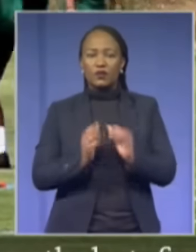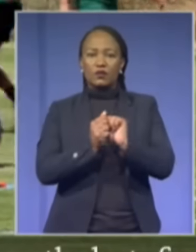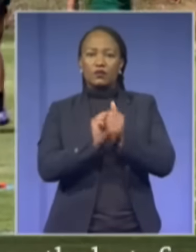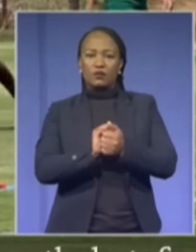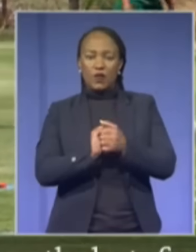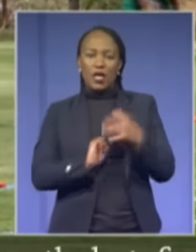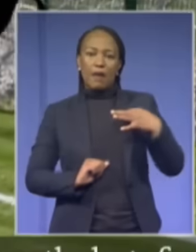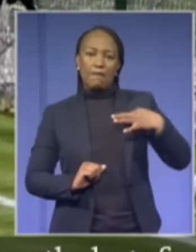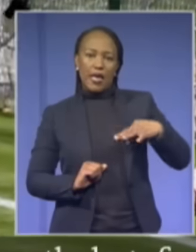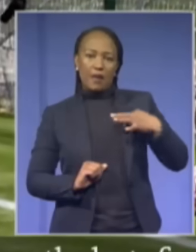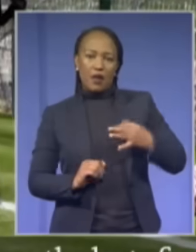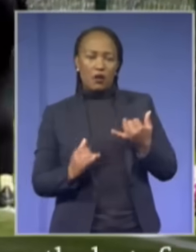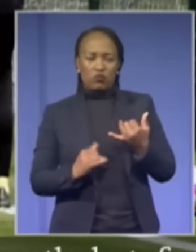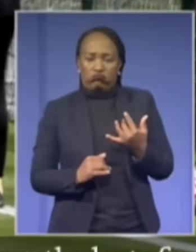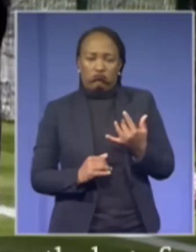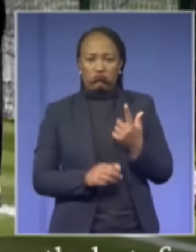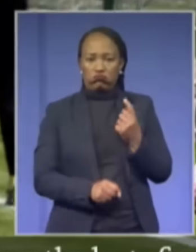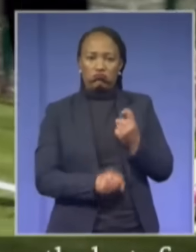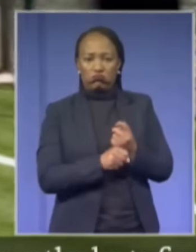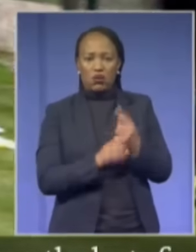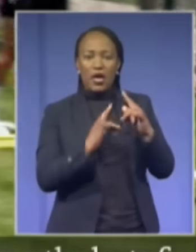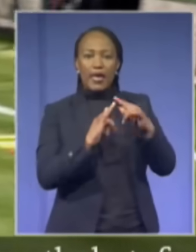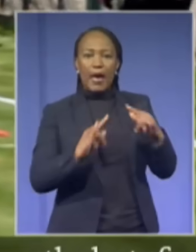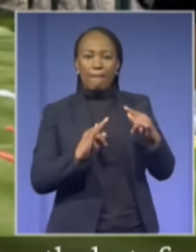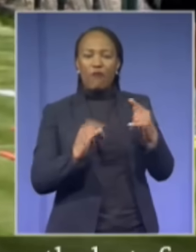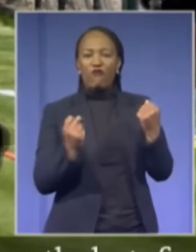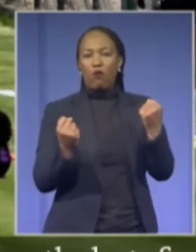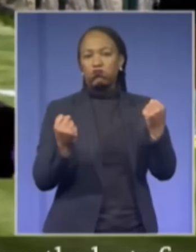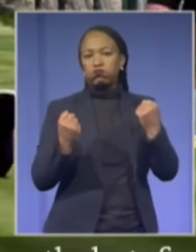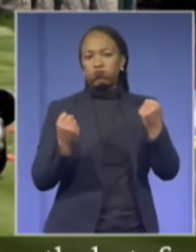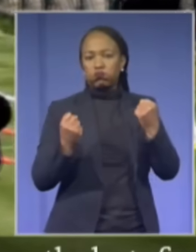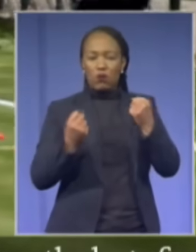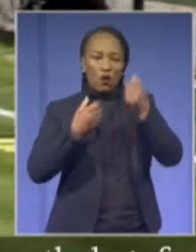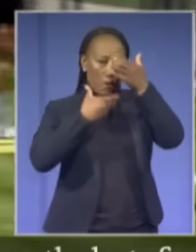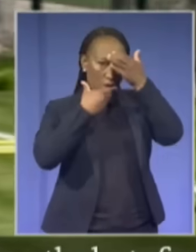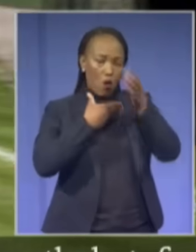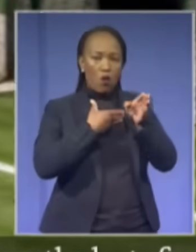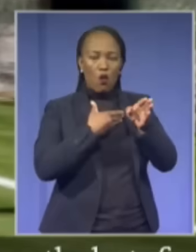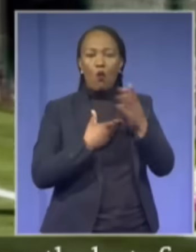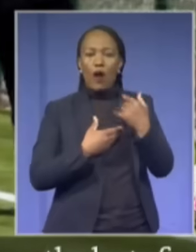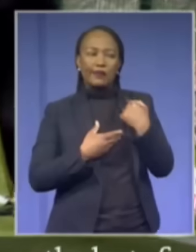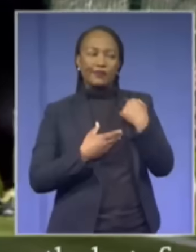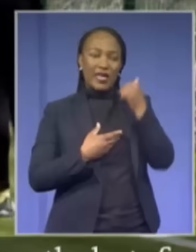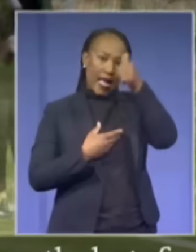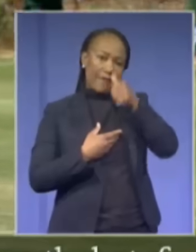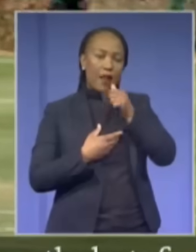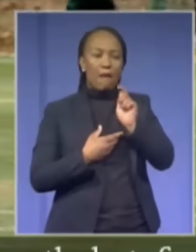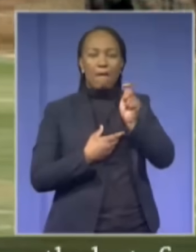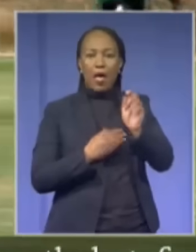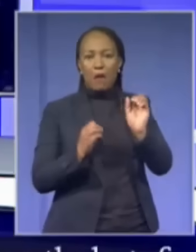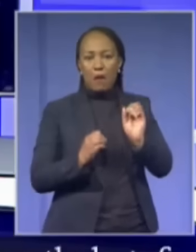Dipapading go begwa banyana ba gana go itšhudulla ka kampeng ya bona ka Morocco mathateng a go se lefelwe dipapading tša moranang kgatlhanong le Malawi.